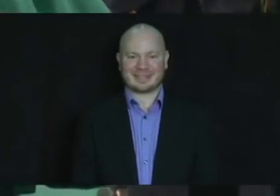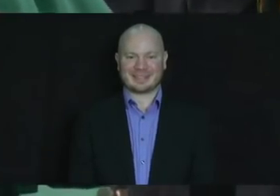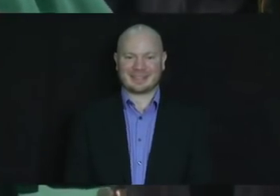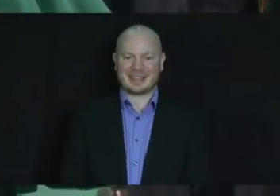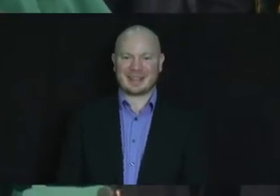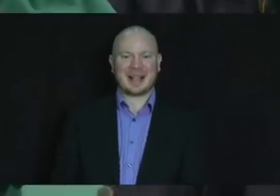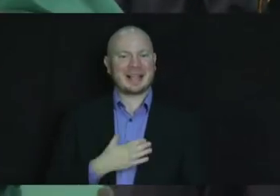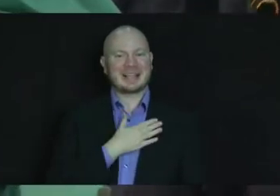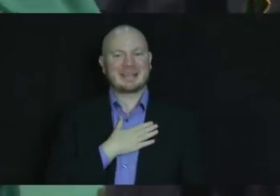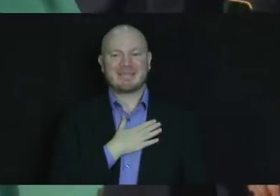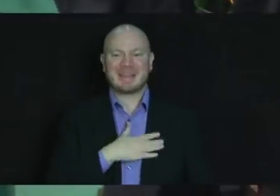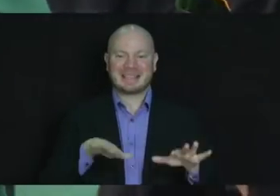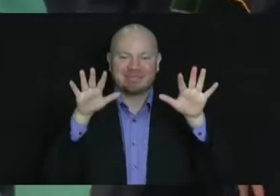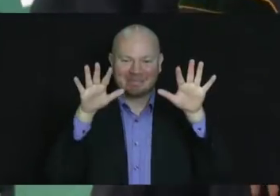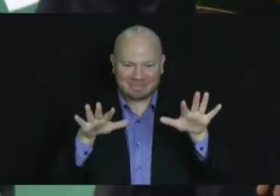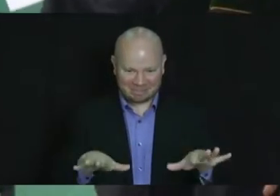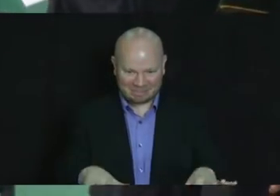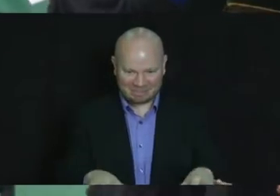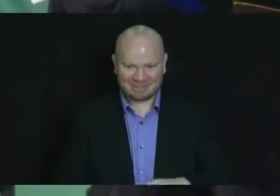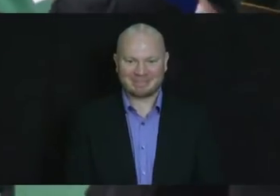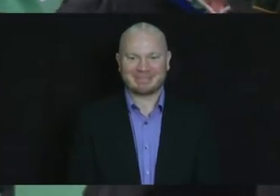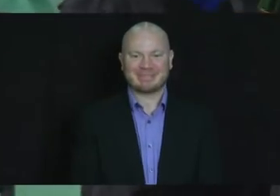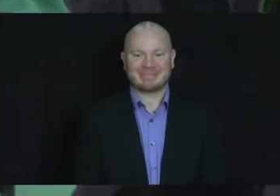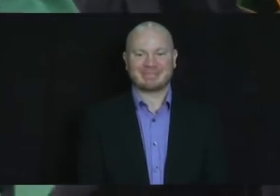Please be seated.